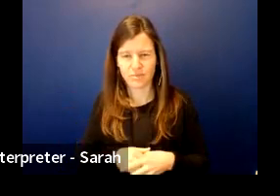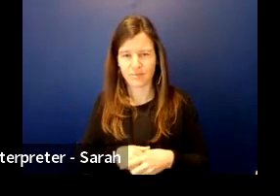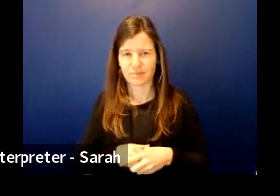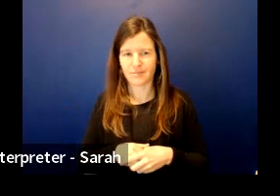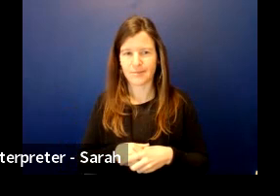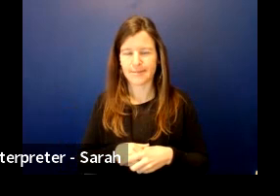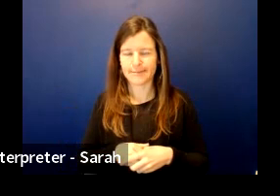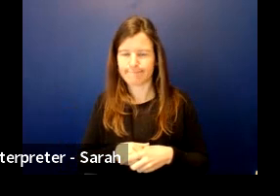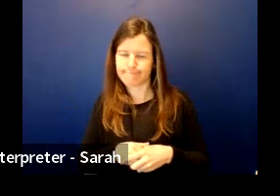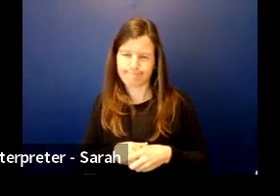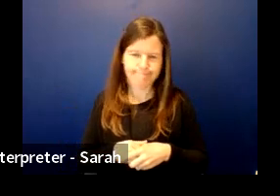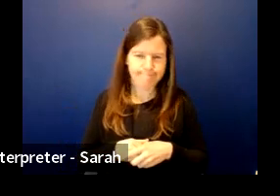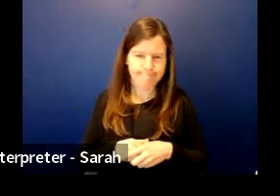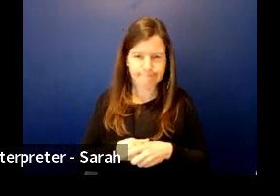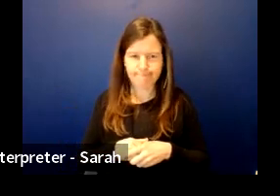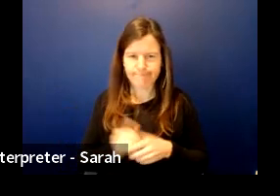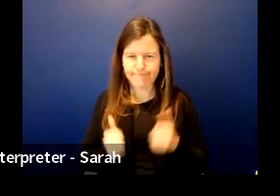What are you thinking?